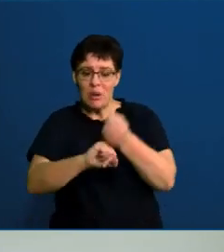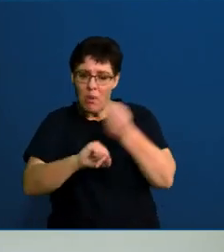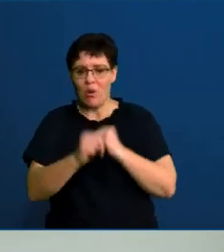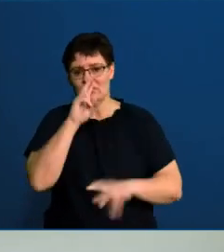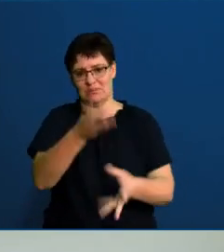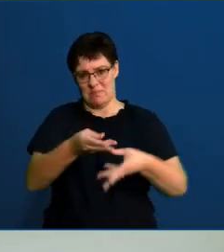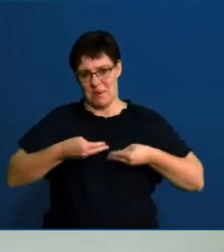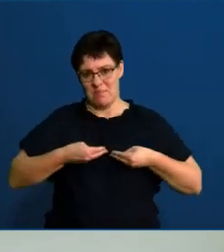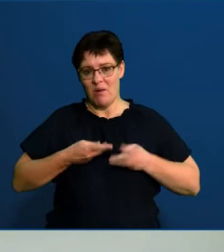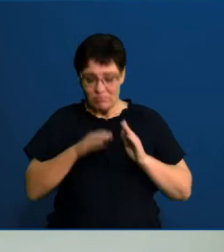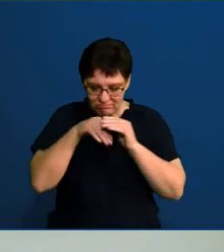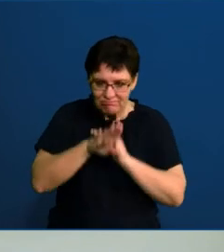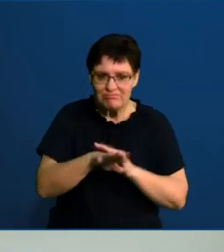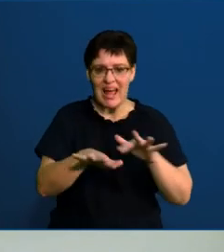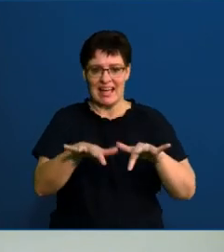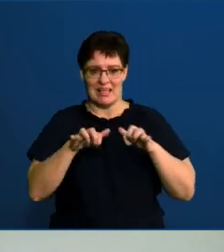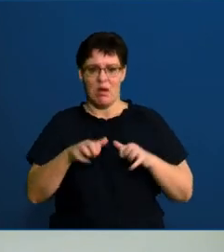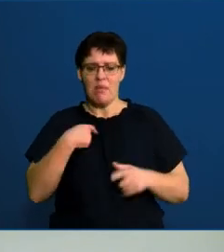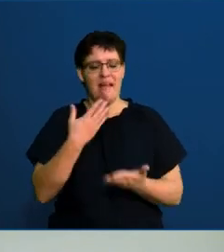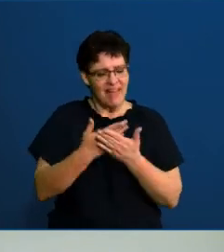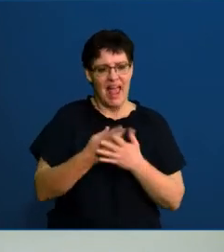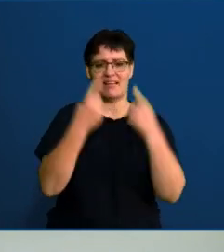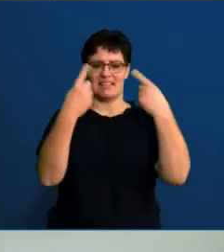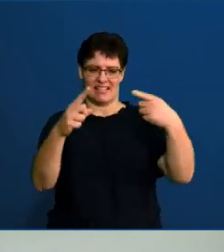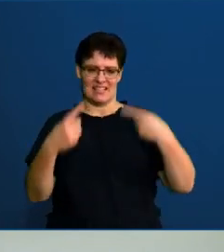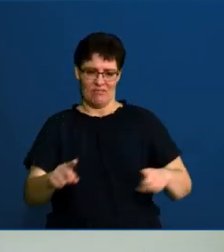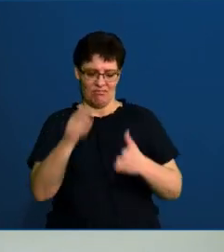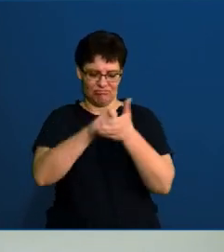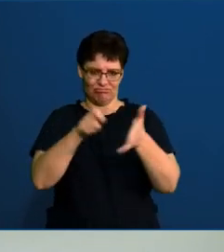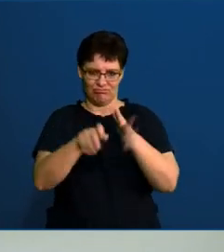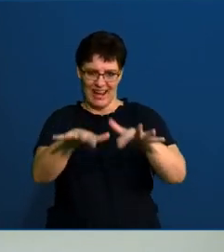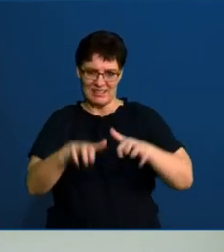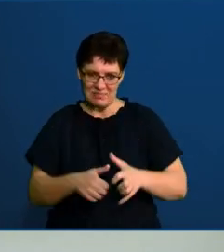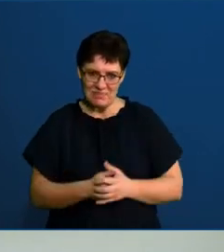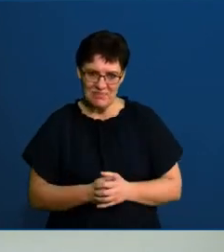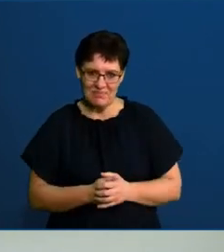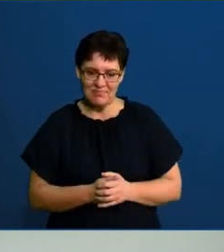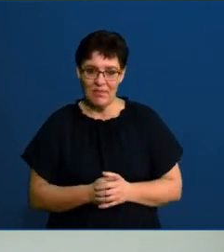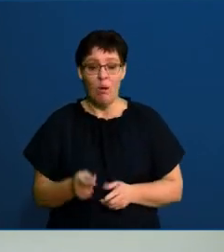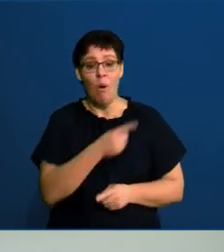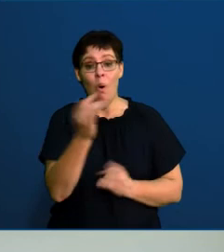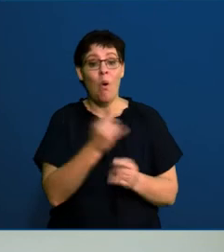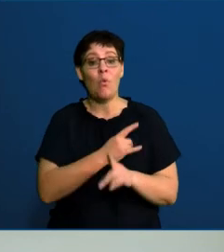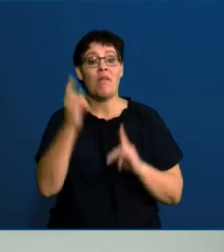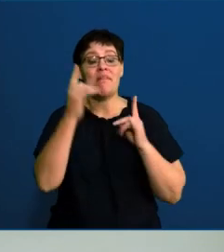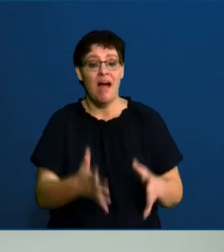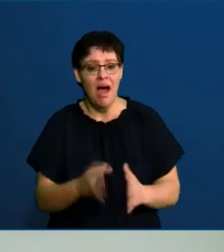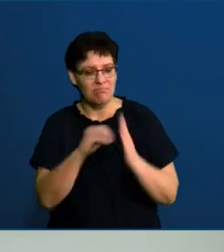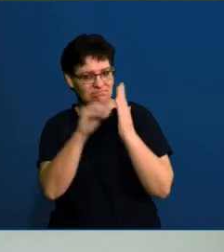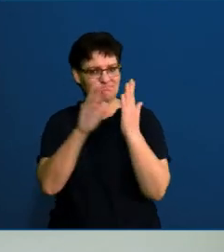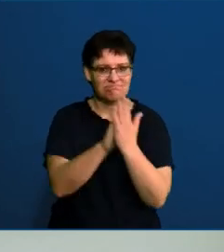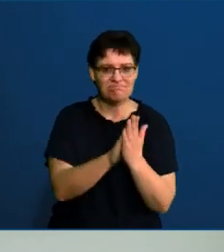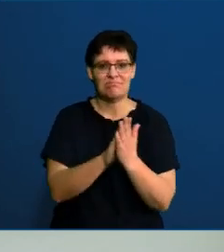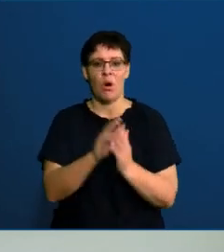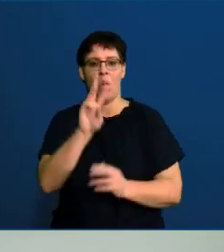need going to your exam and you feel that you can succeed when you write your papers. Guys, all the winners will be announced on our Was a